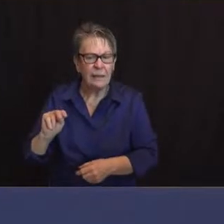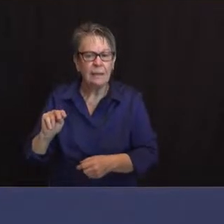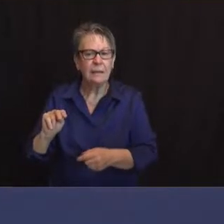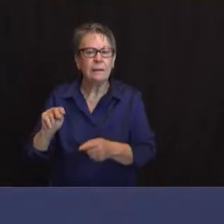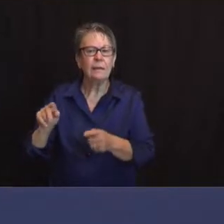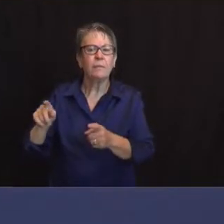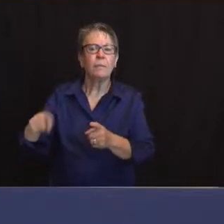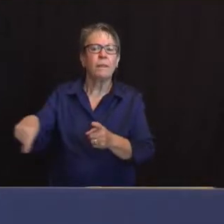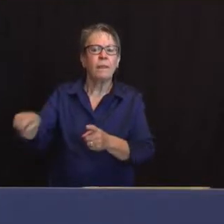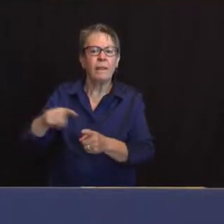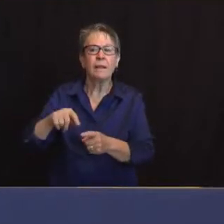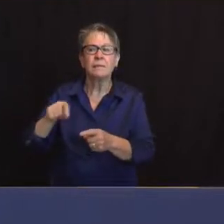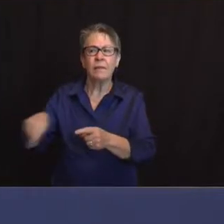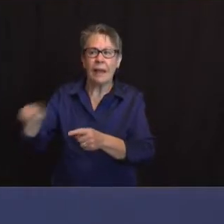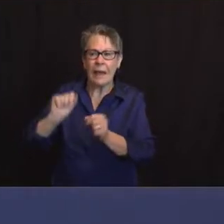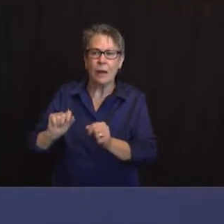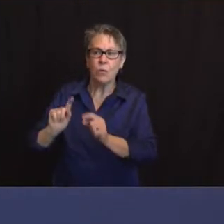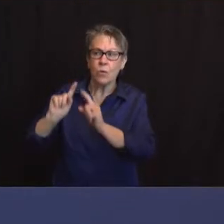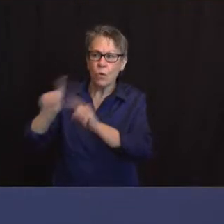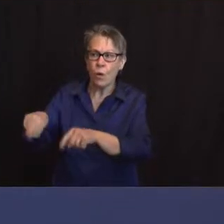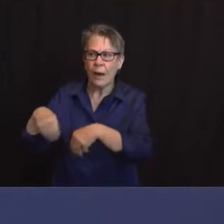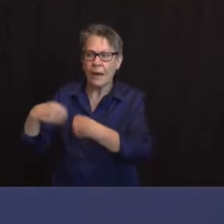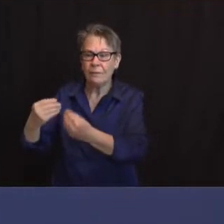who's staffing it, where they're going, and